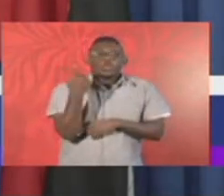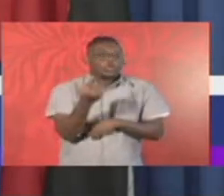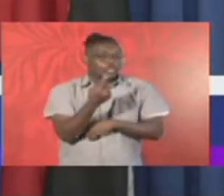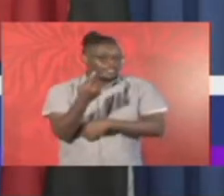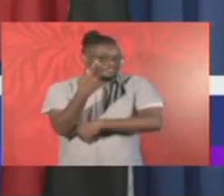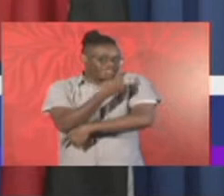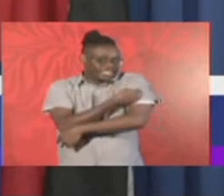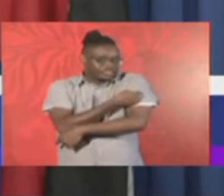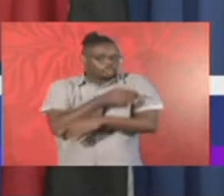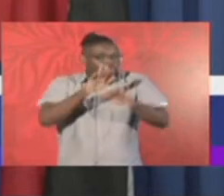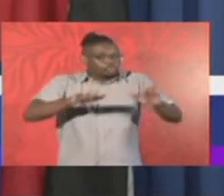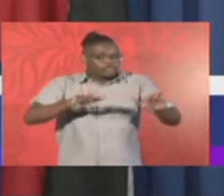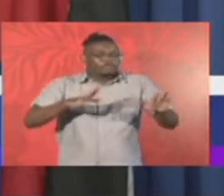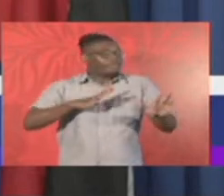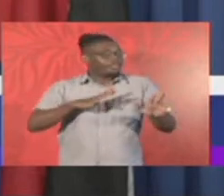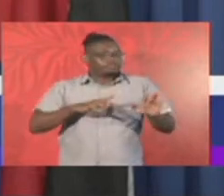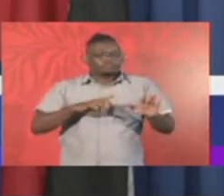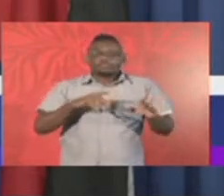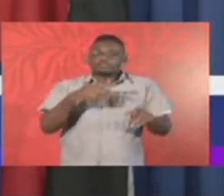only.